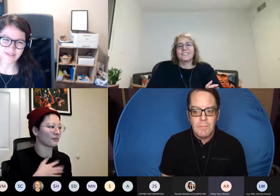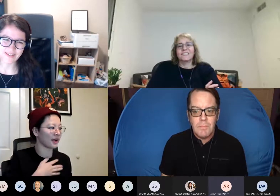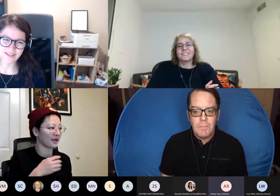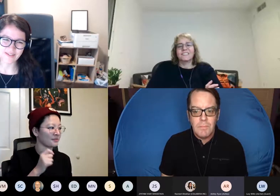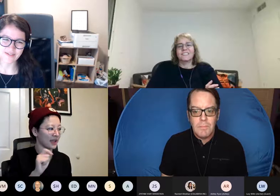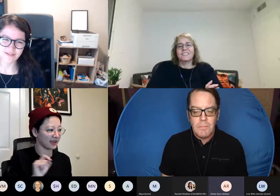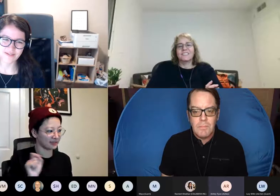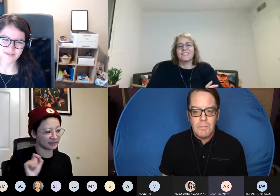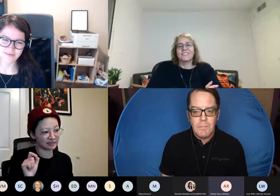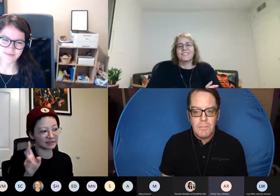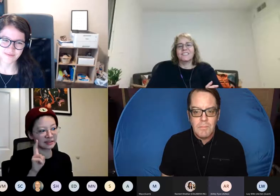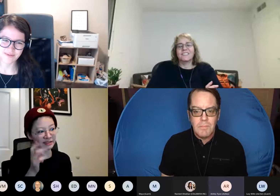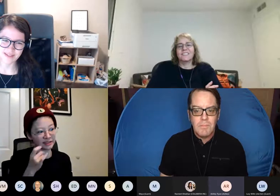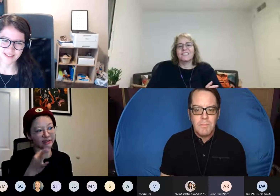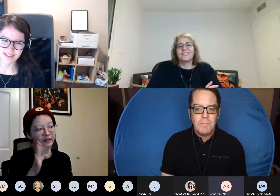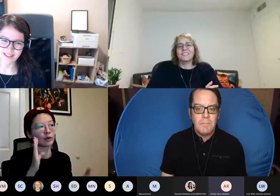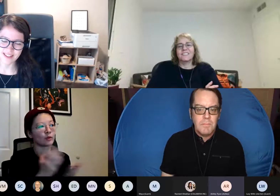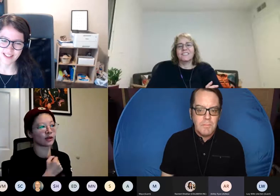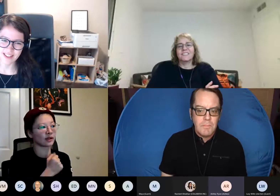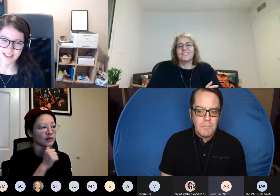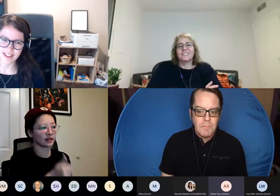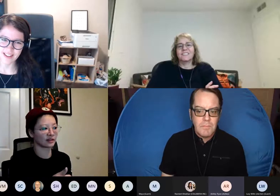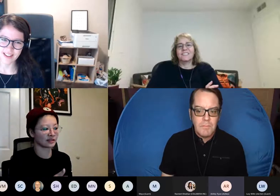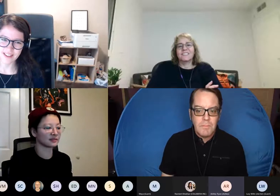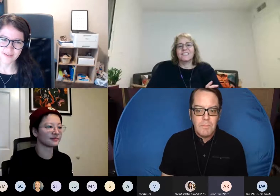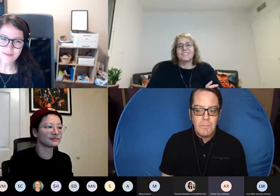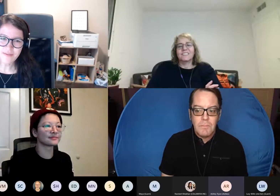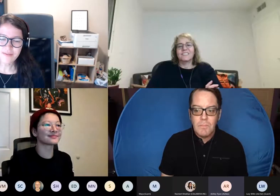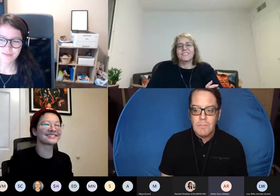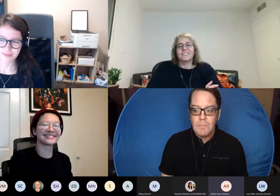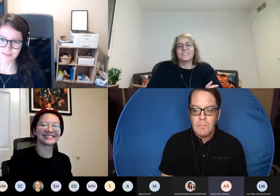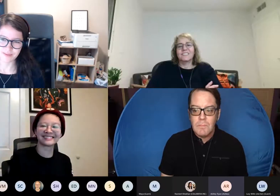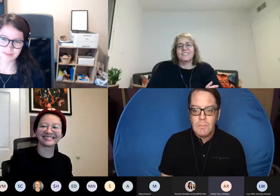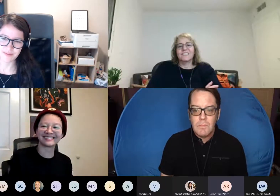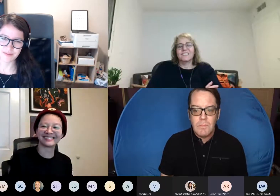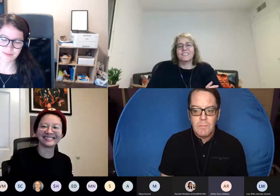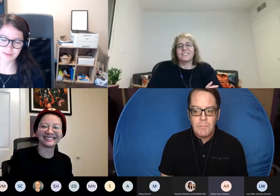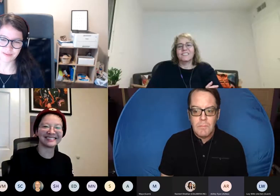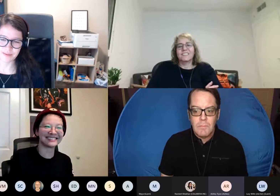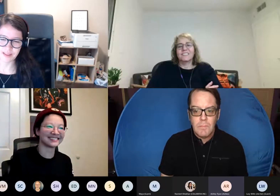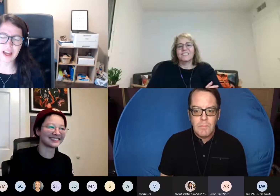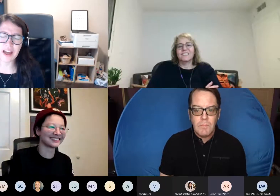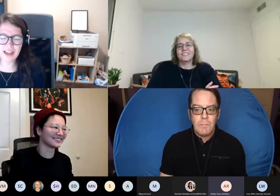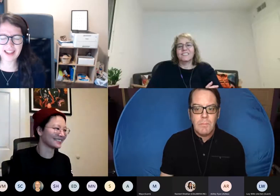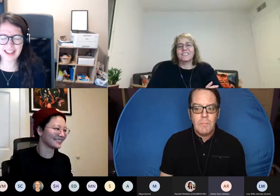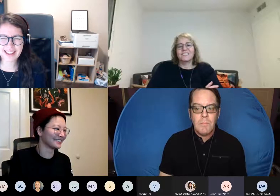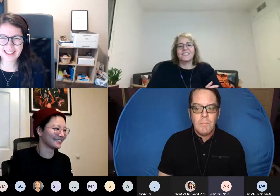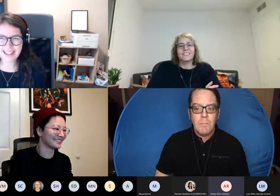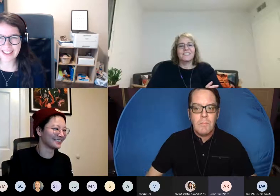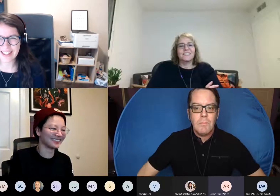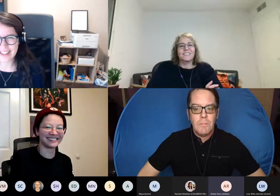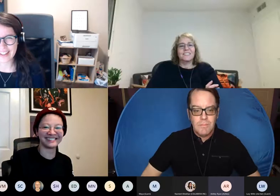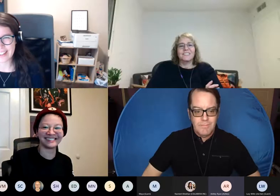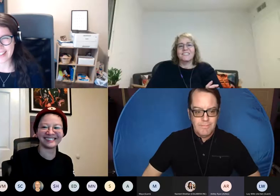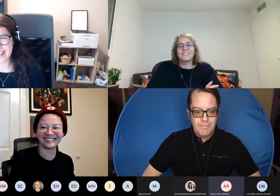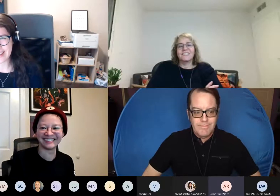my computer right now to try and to defeat one of my pens. We'll see if he wins the battle or